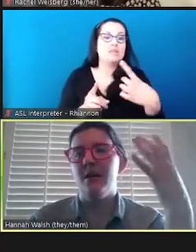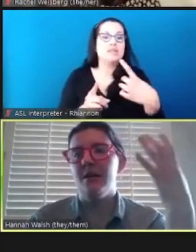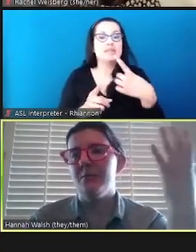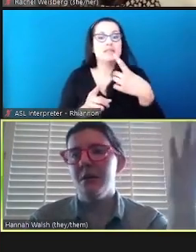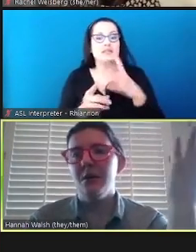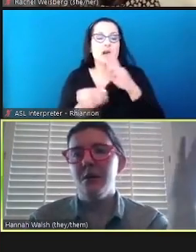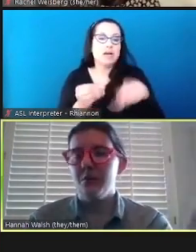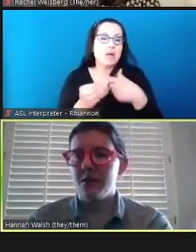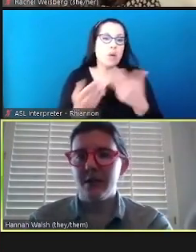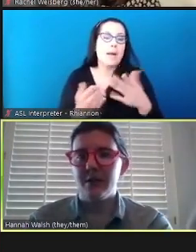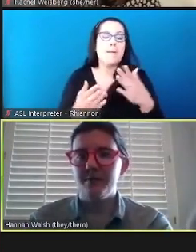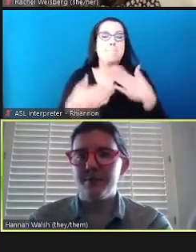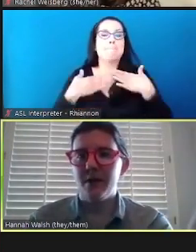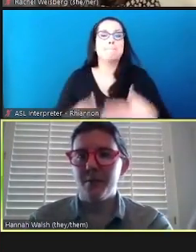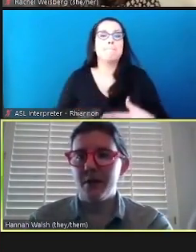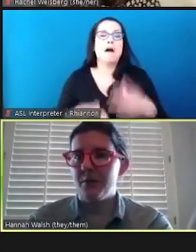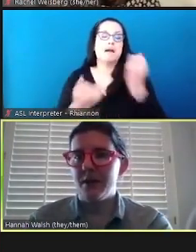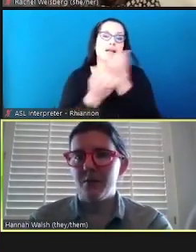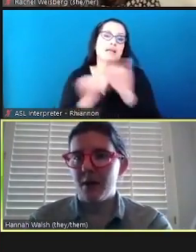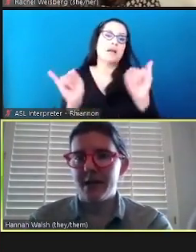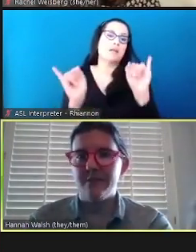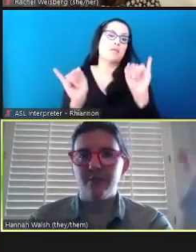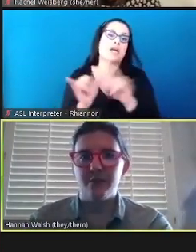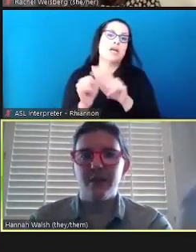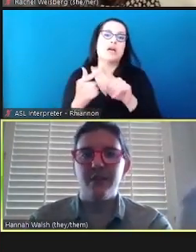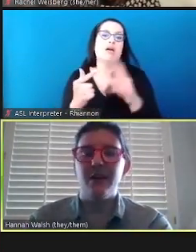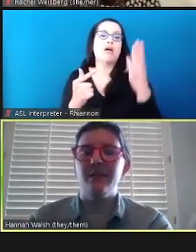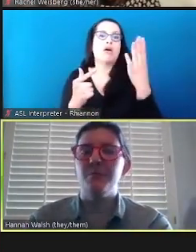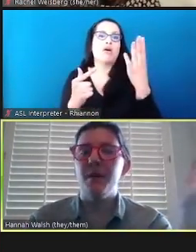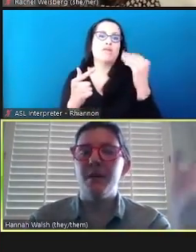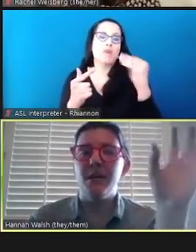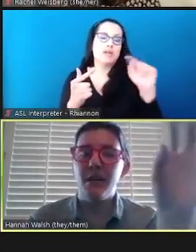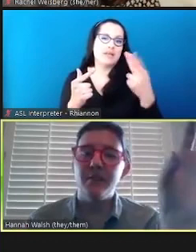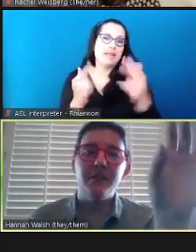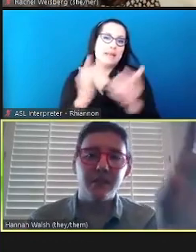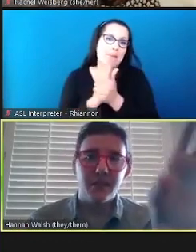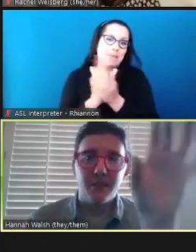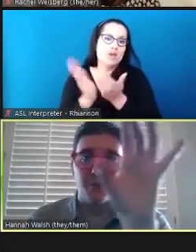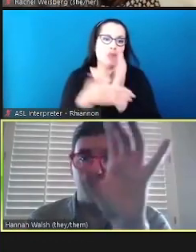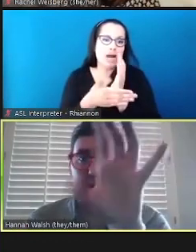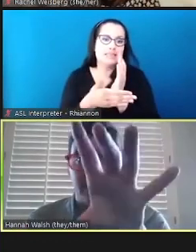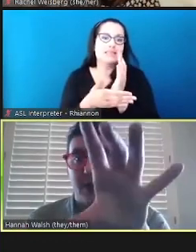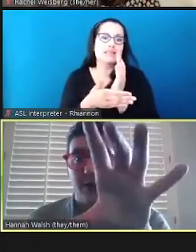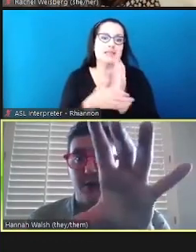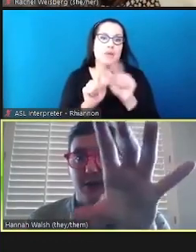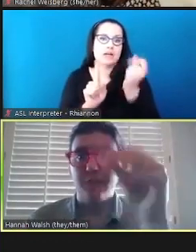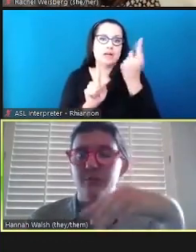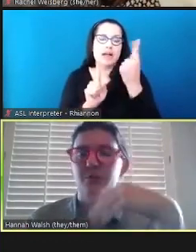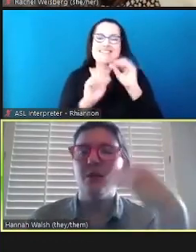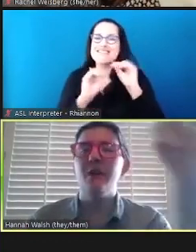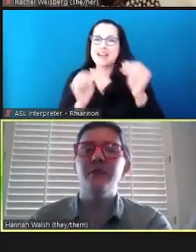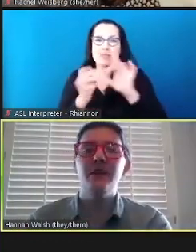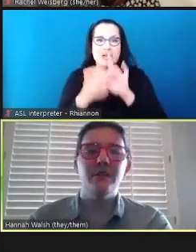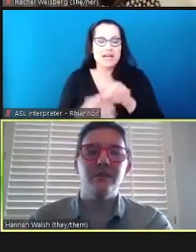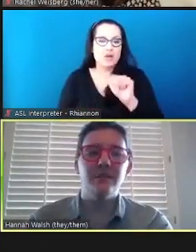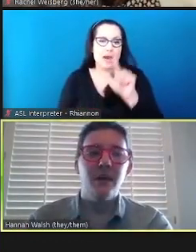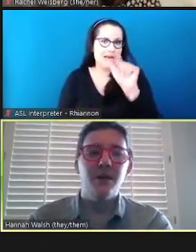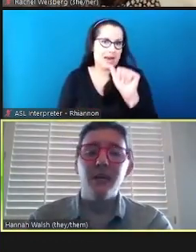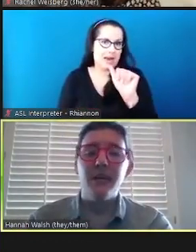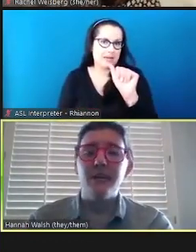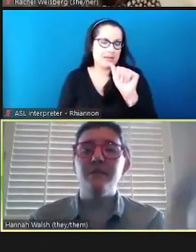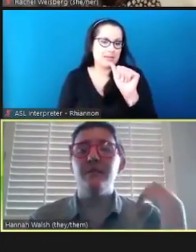autonomy, 14th Amendment rights, those kind of things, but none of these claims were ADA related. So none of